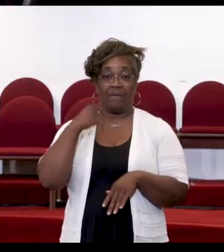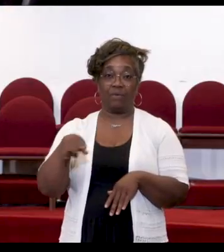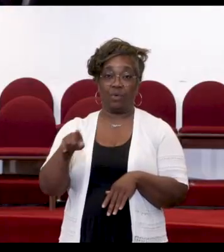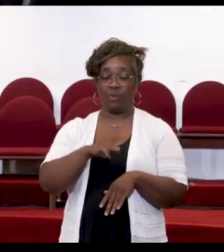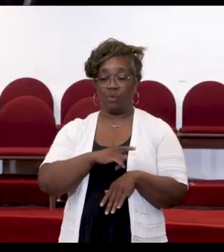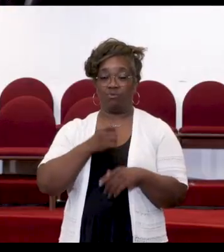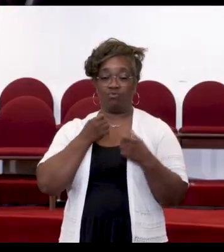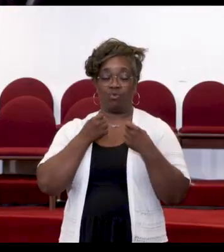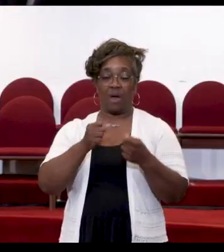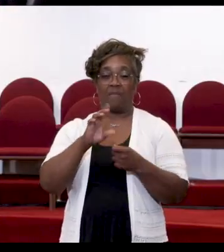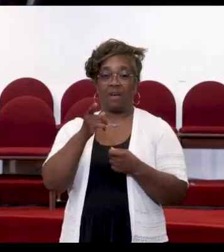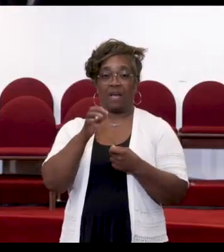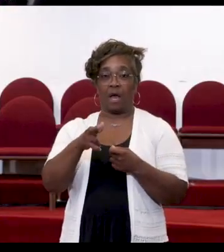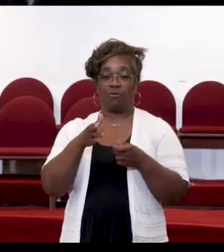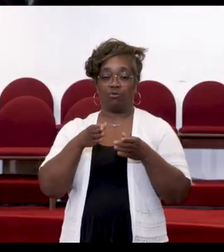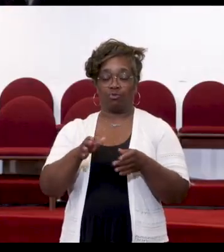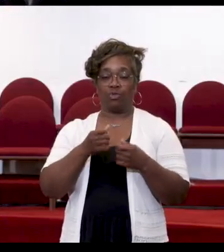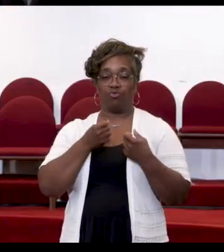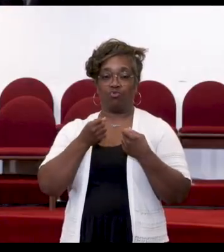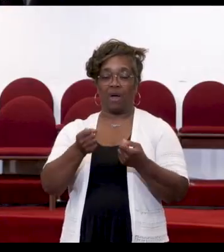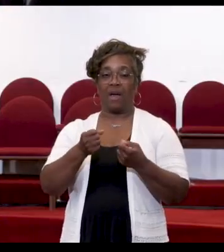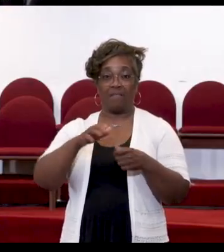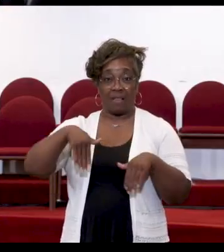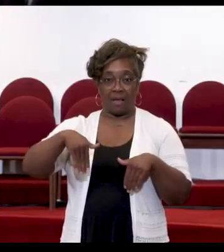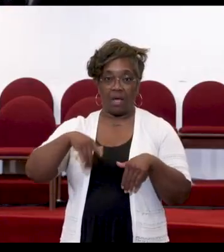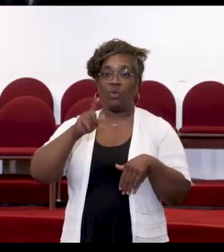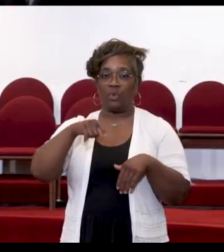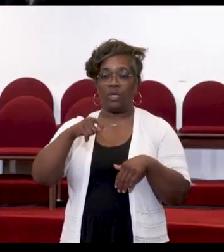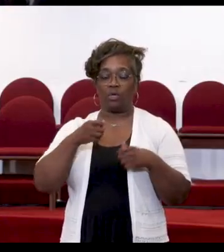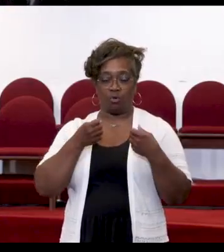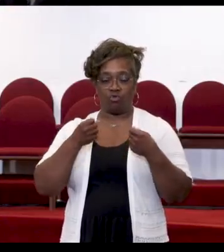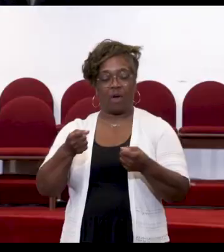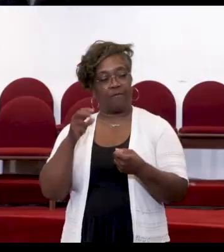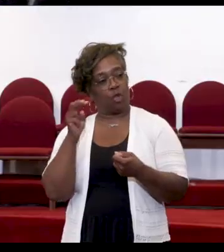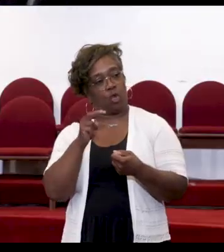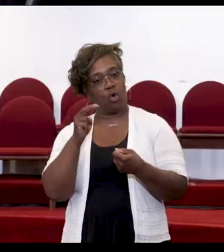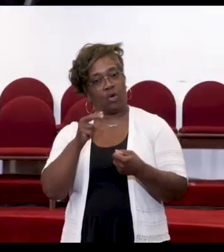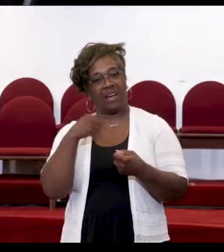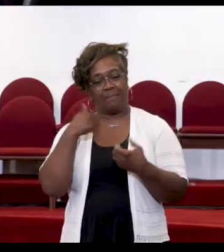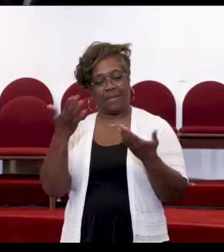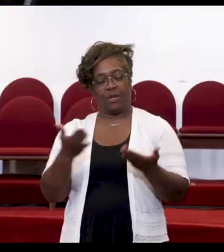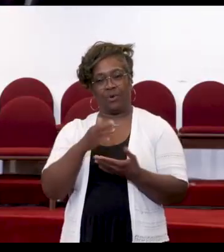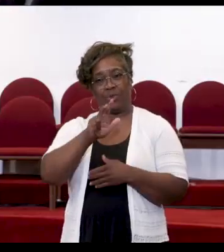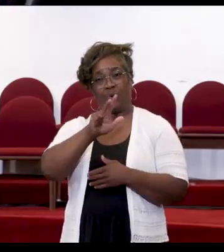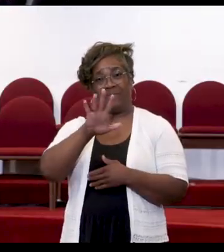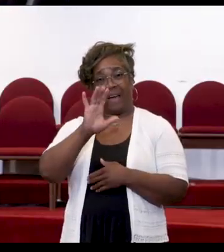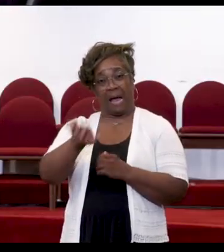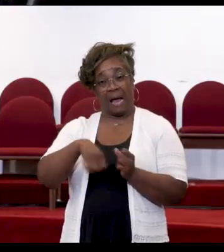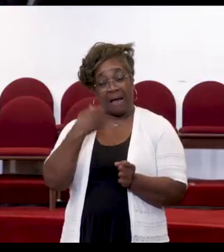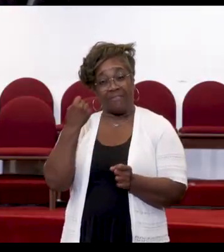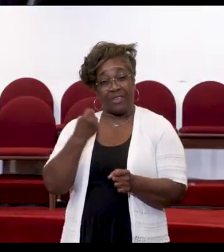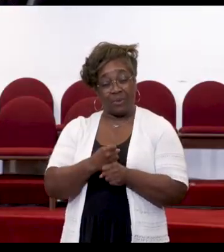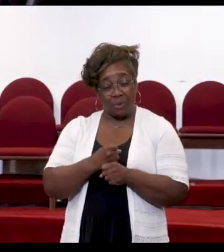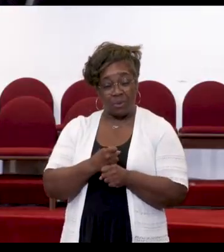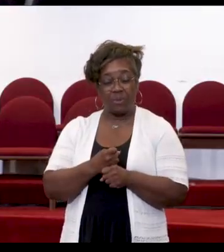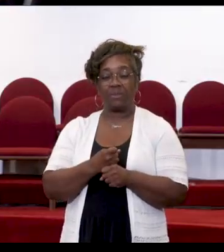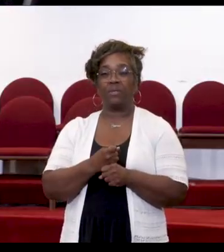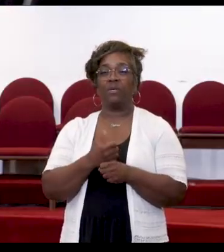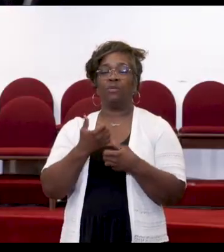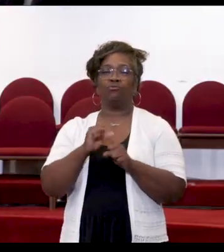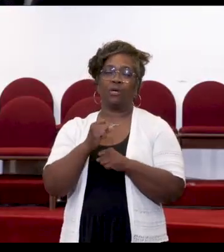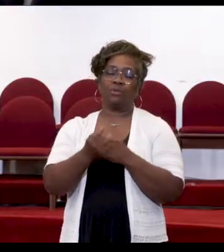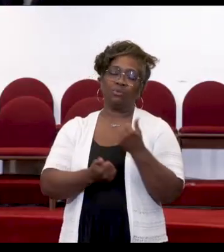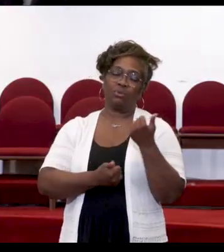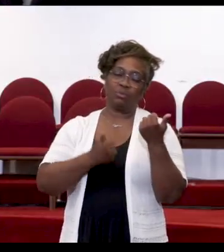Conner lately, you need to go take a look. After all of these years, I've been around 35 years trying to